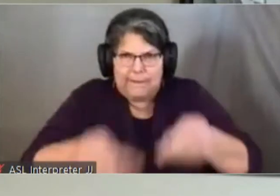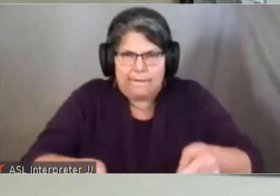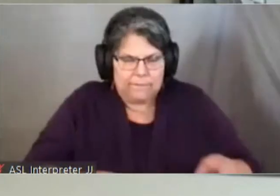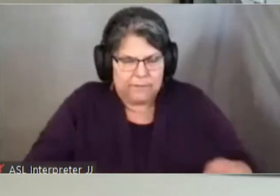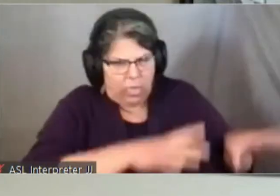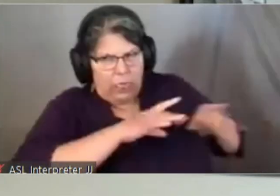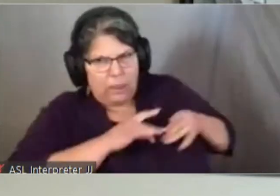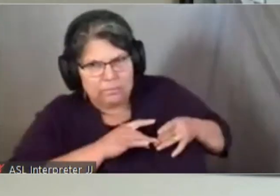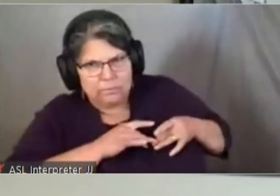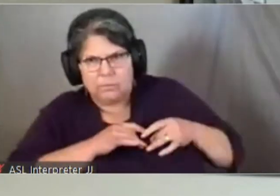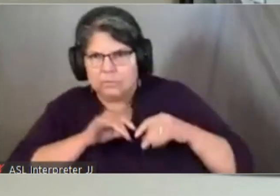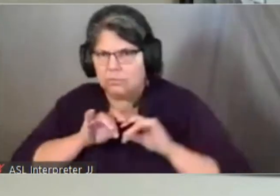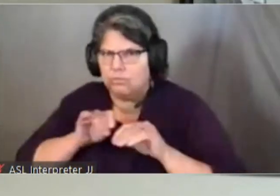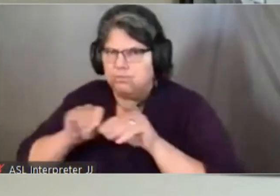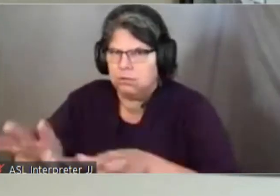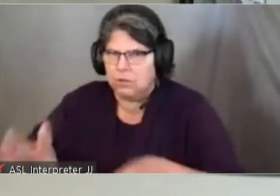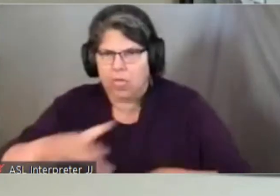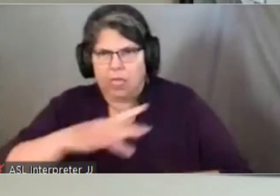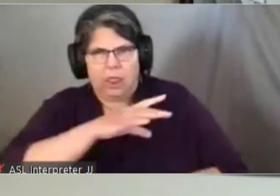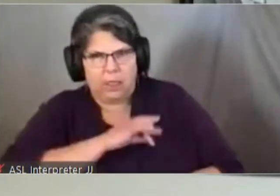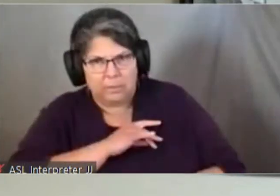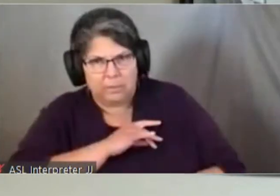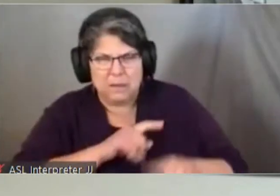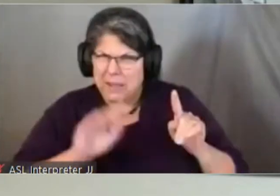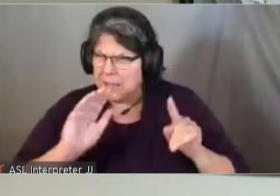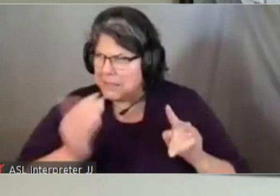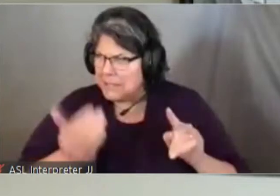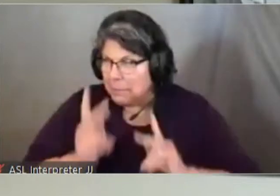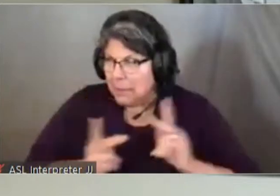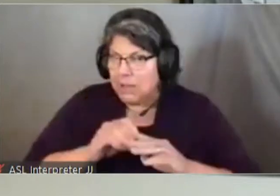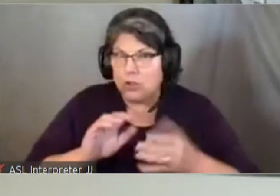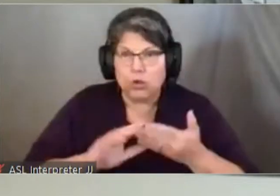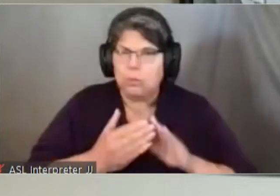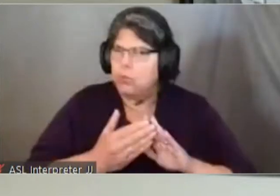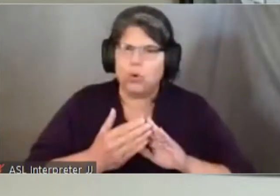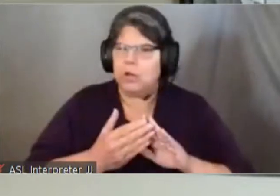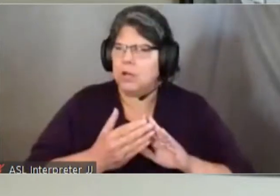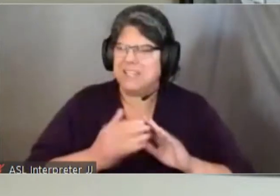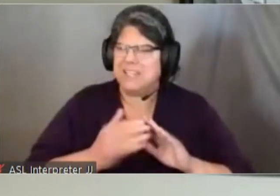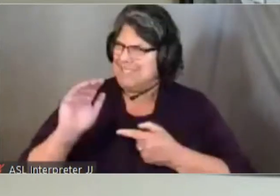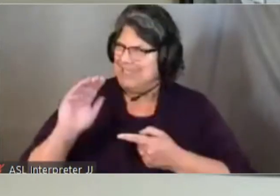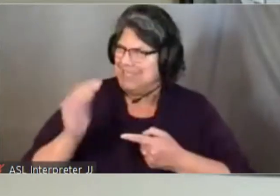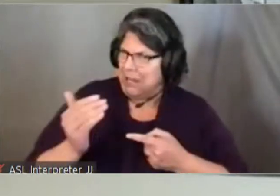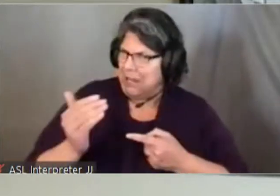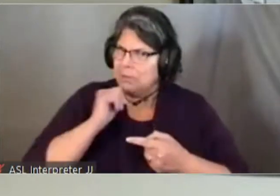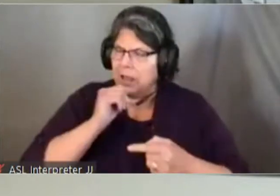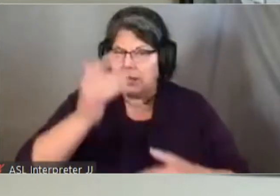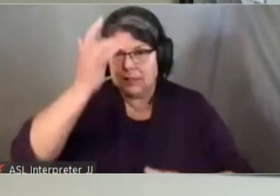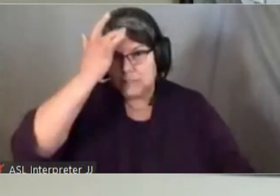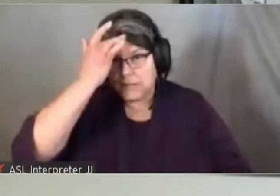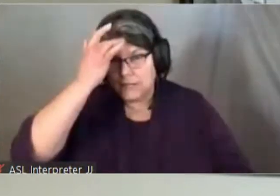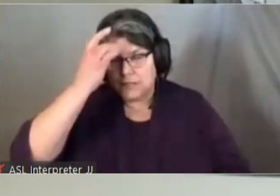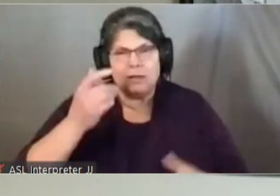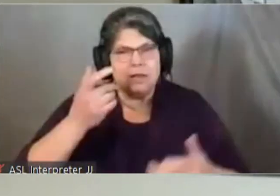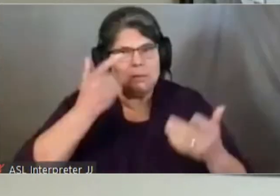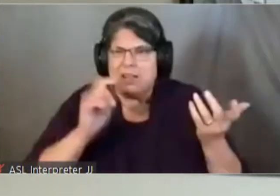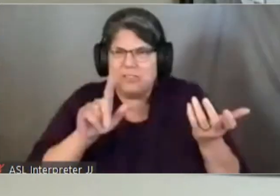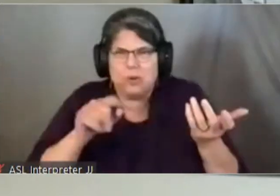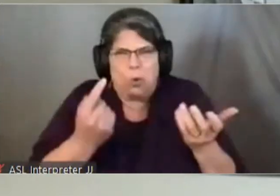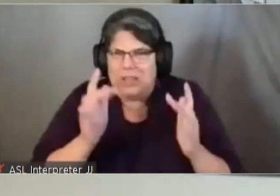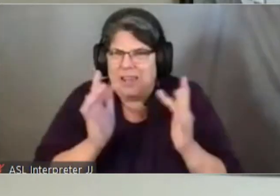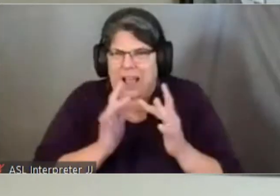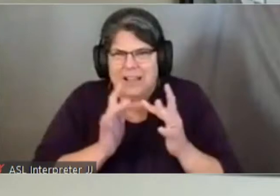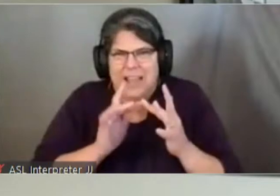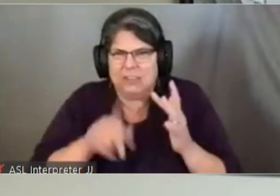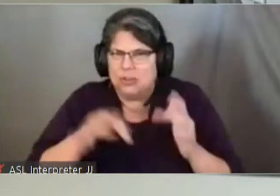any evidence that people in the community caught it from their contact with the restaurants, because their contact would be pickup and